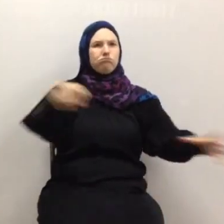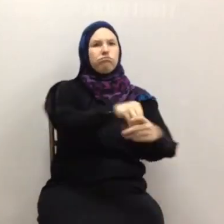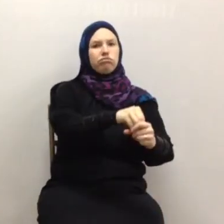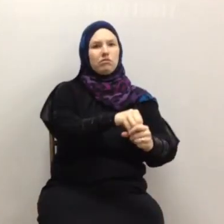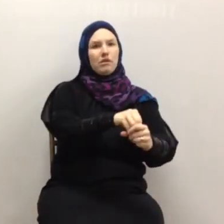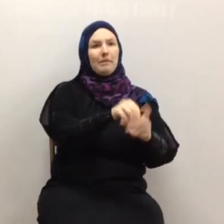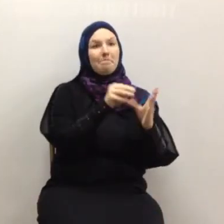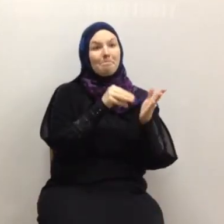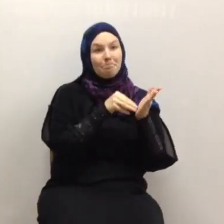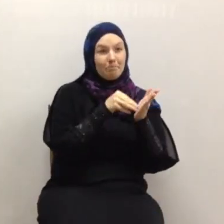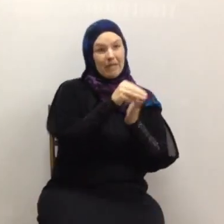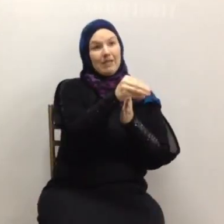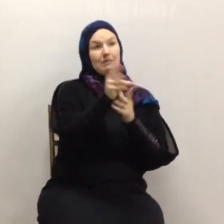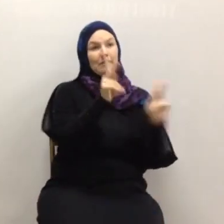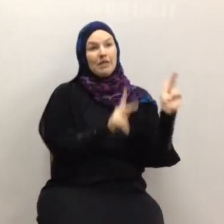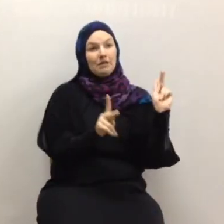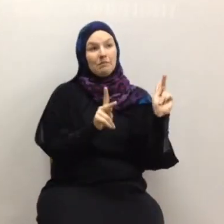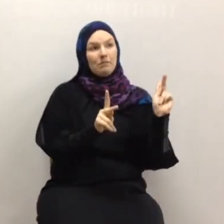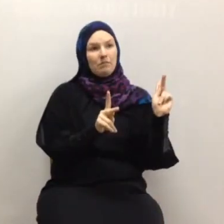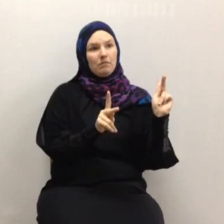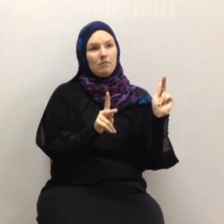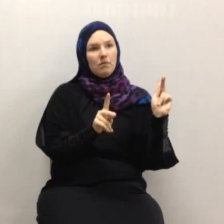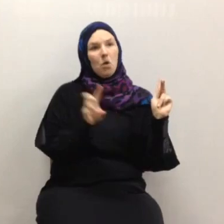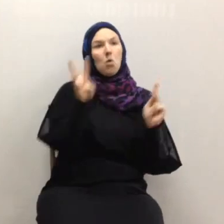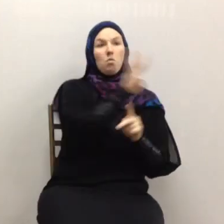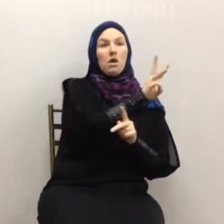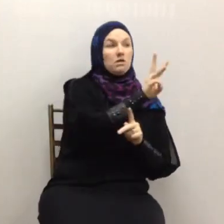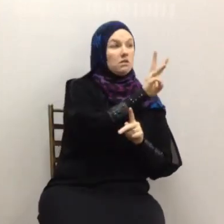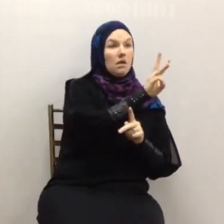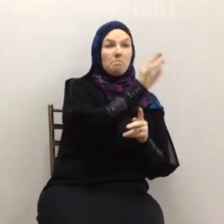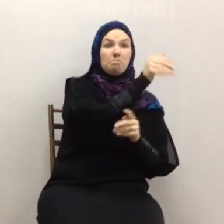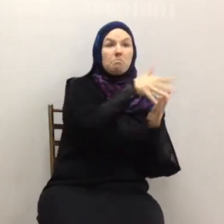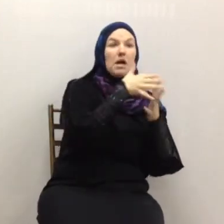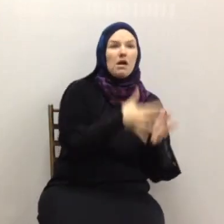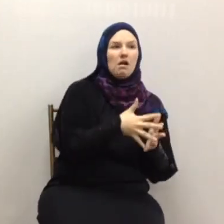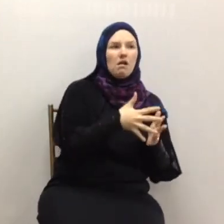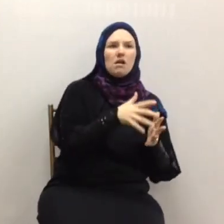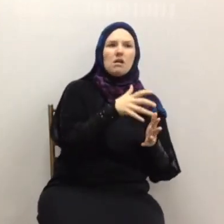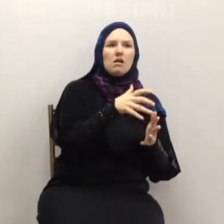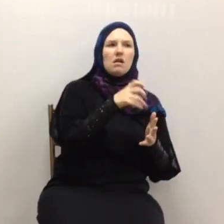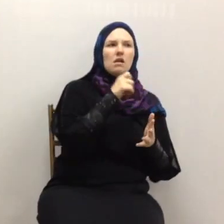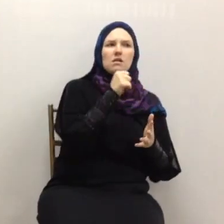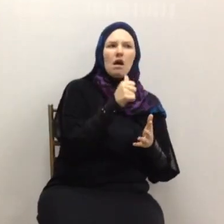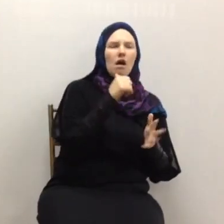not ashamed to call Muslims terrorists.